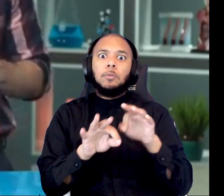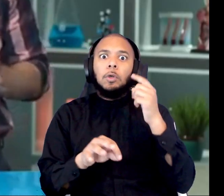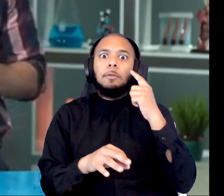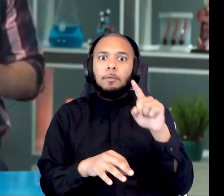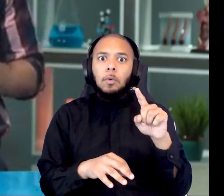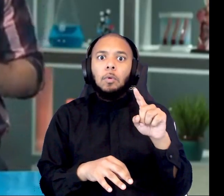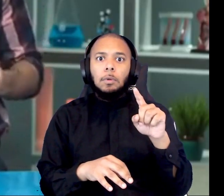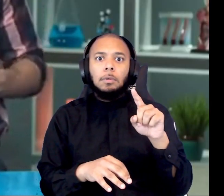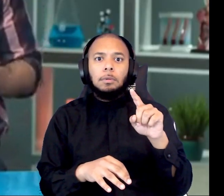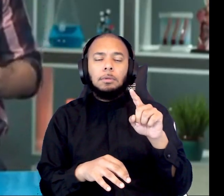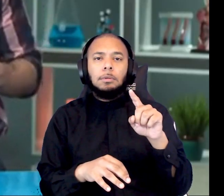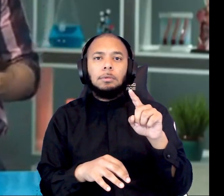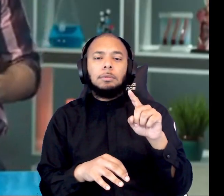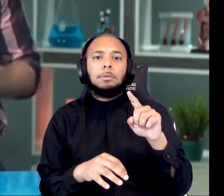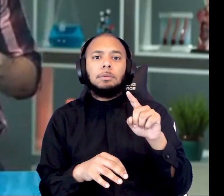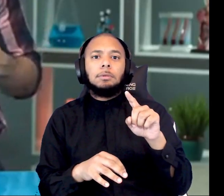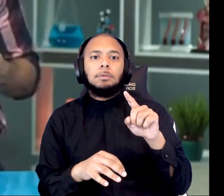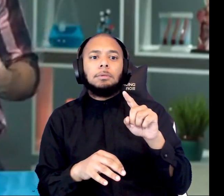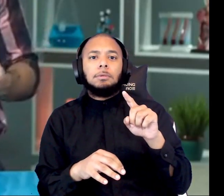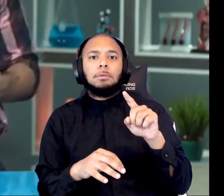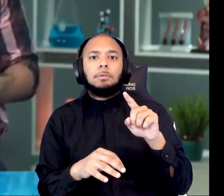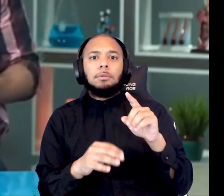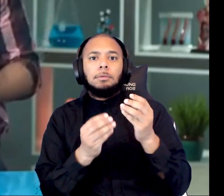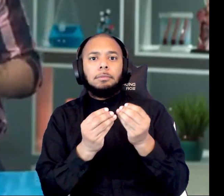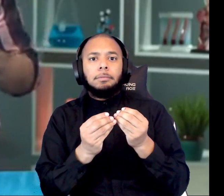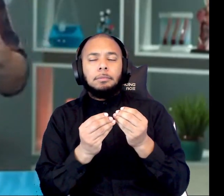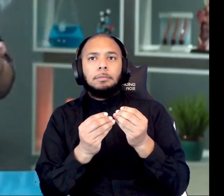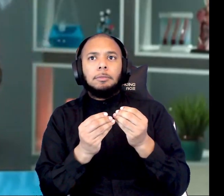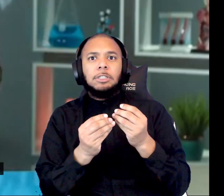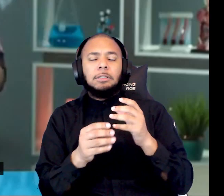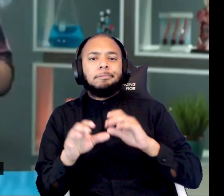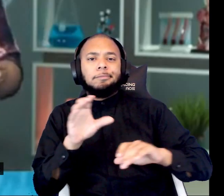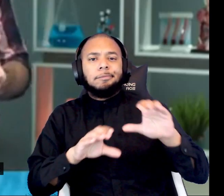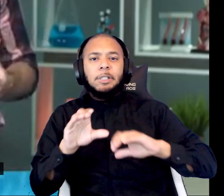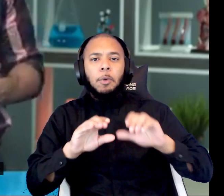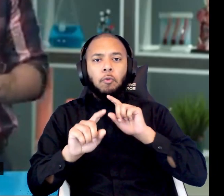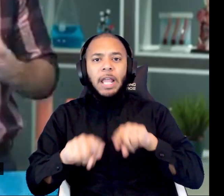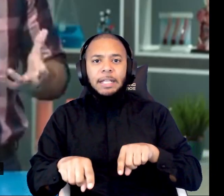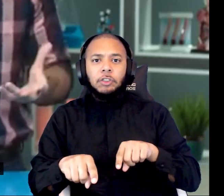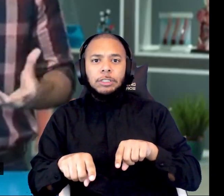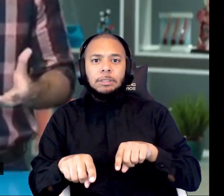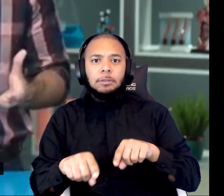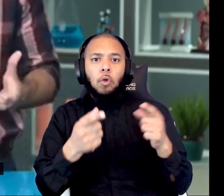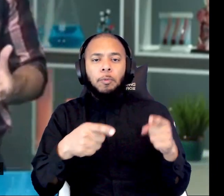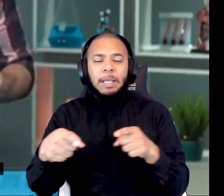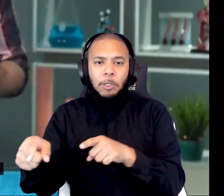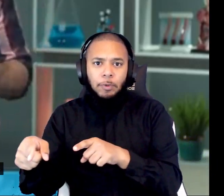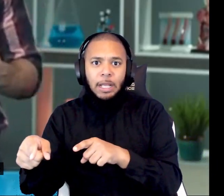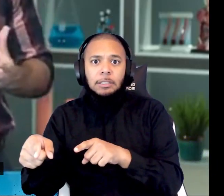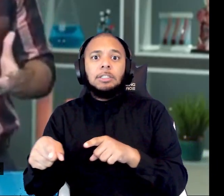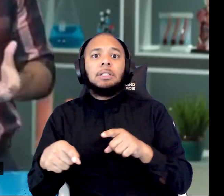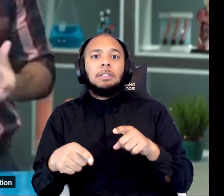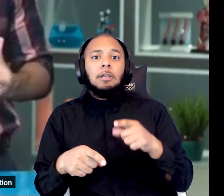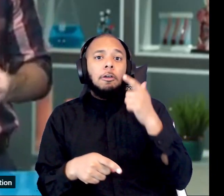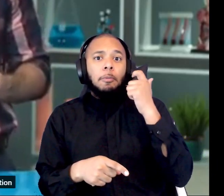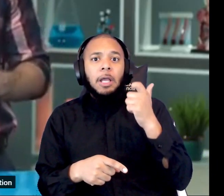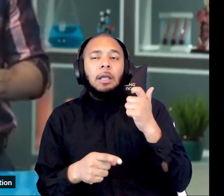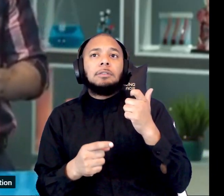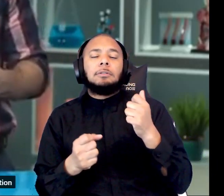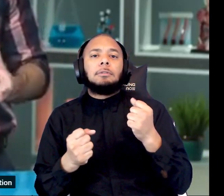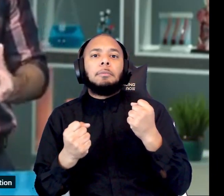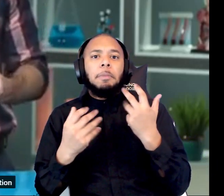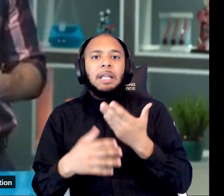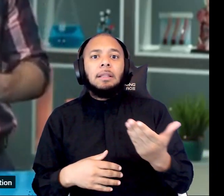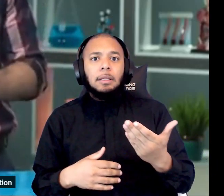life is going to be water-based. We're going to have water to carry out these chemical reactions, which is one of the many reasons why